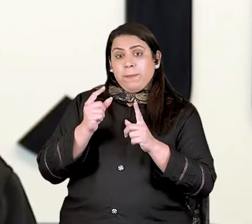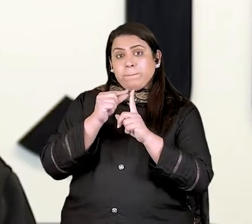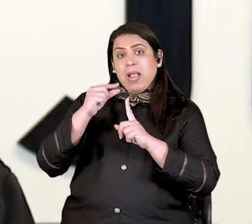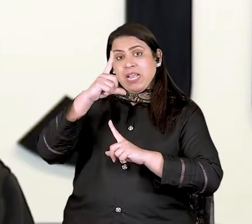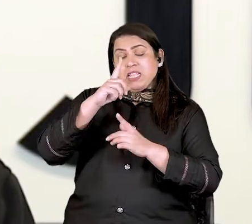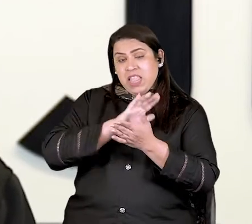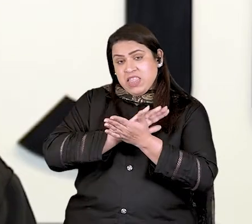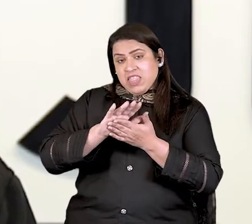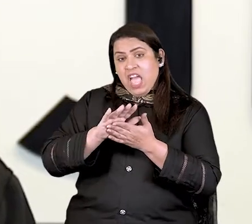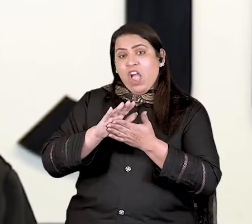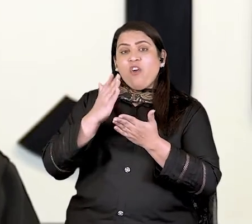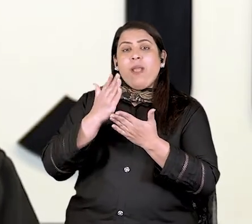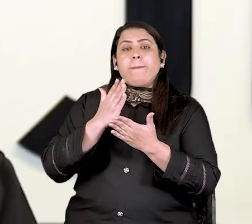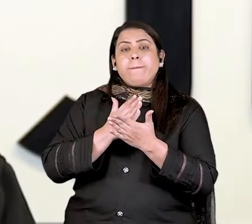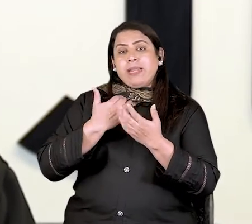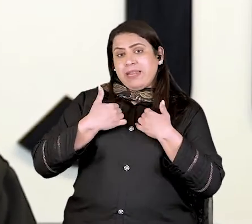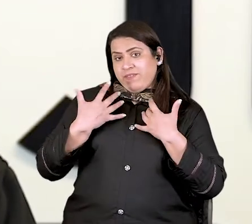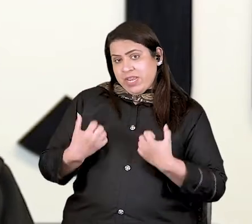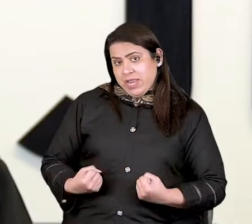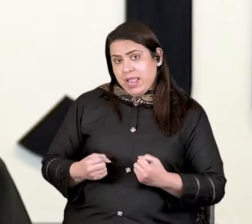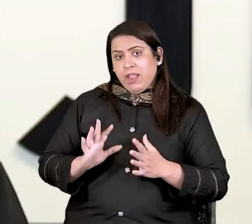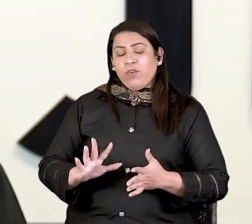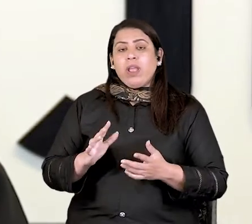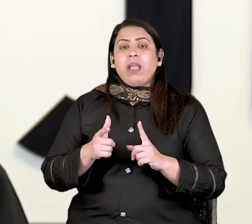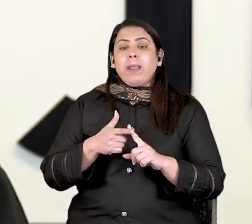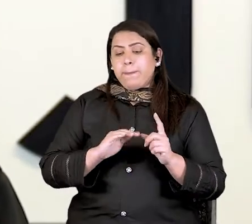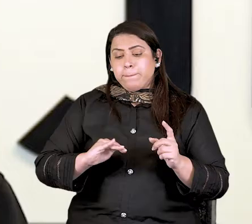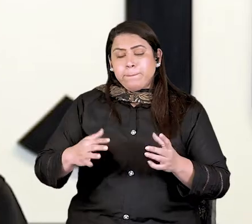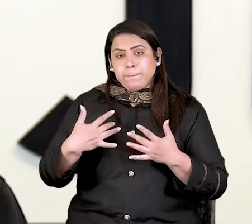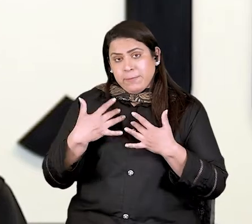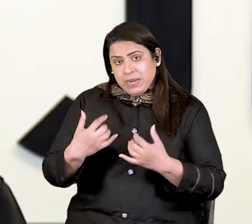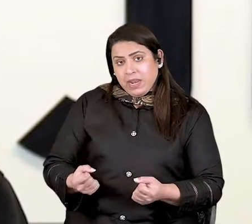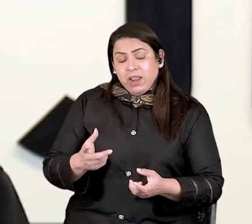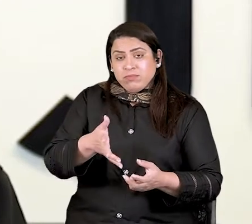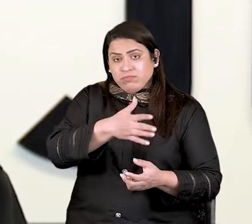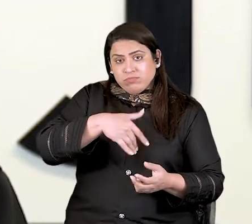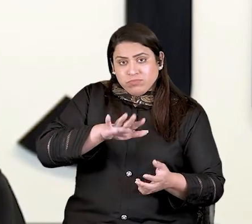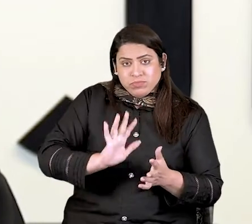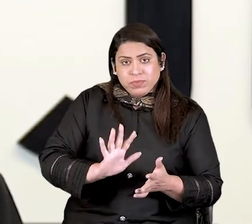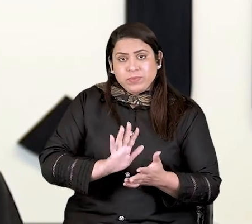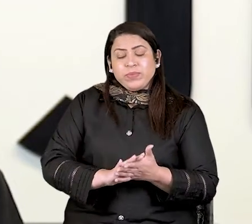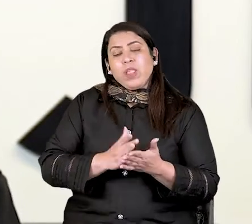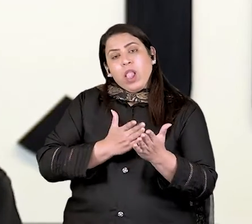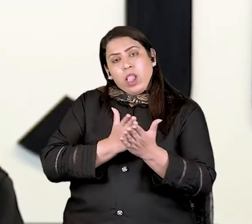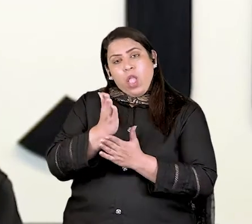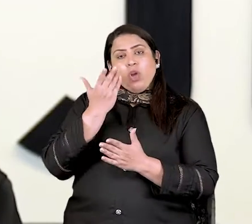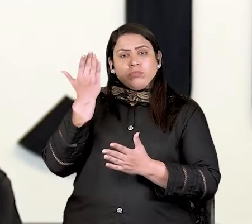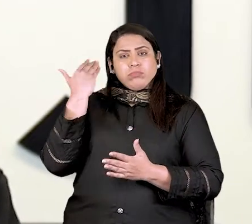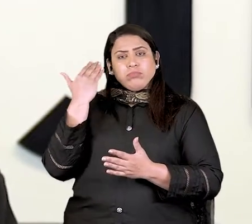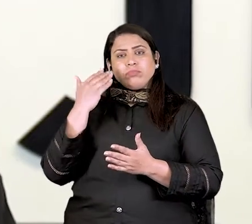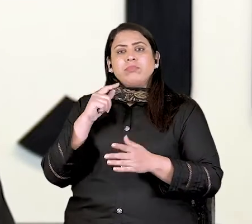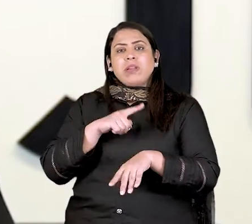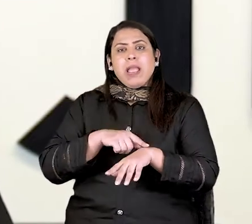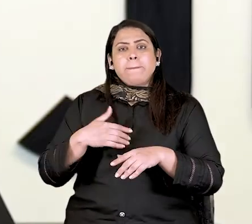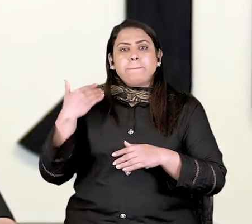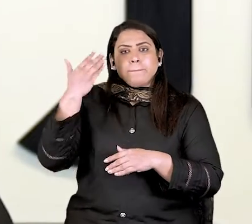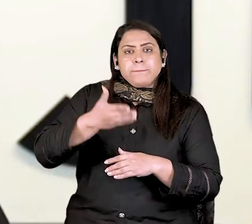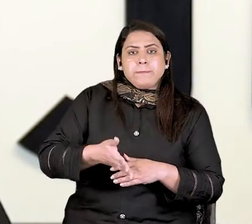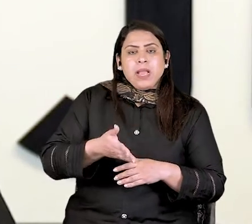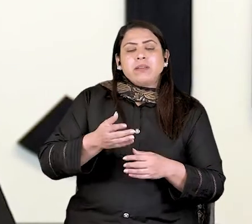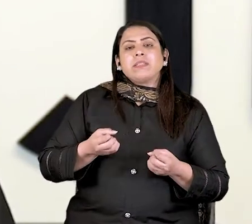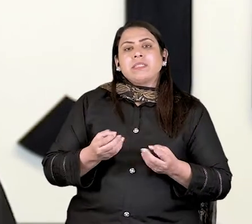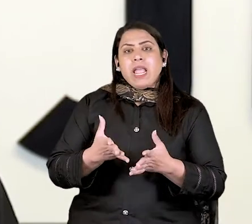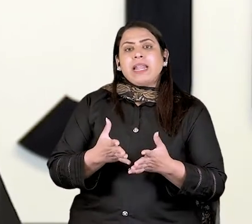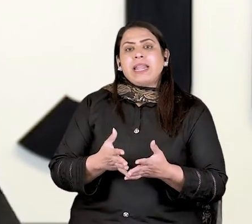to make for the burger. We sat down here, he's like, how are you going to do it? We don't have good meat in Pakistan. I said, it's already taken care of. I'm